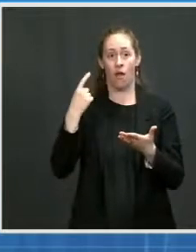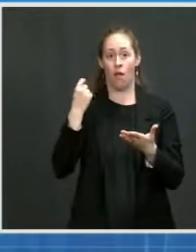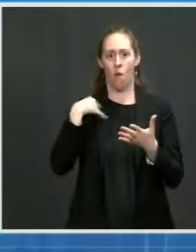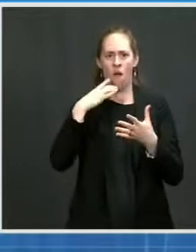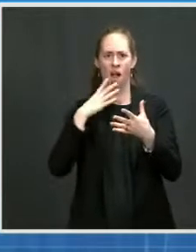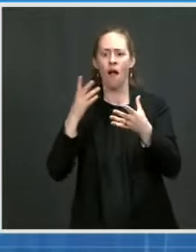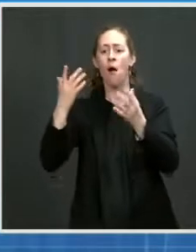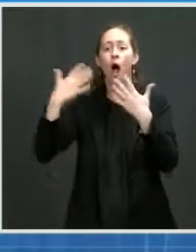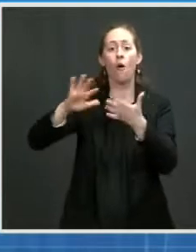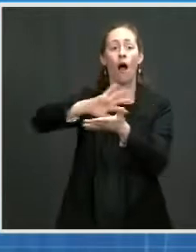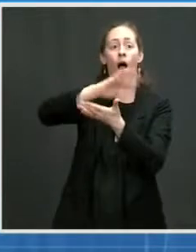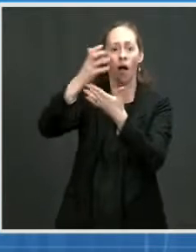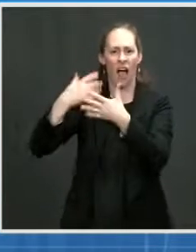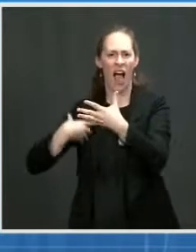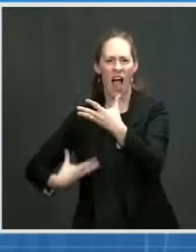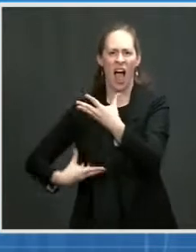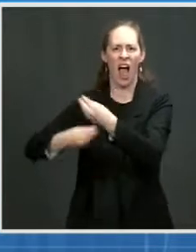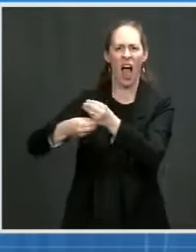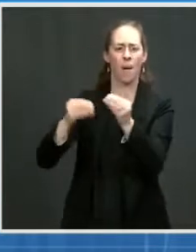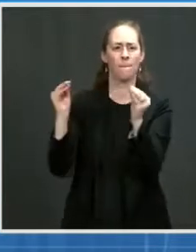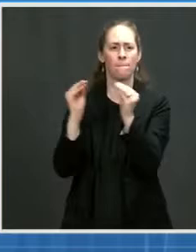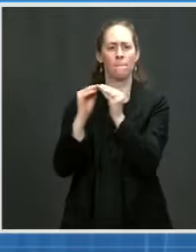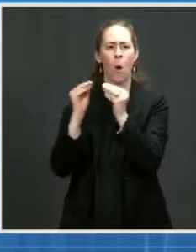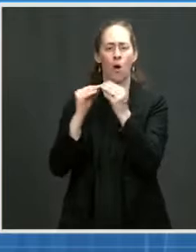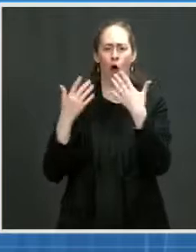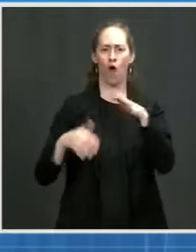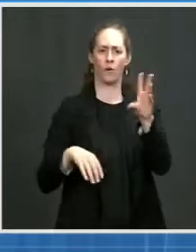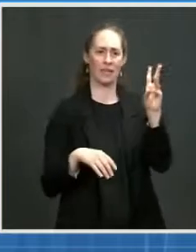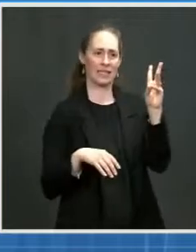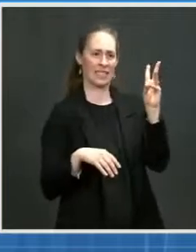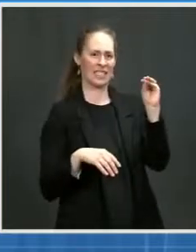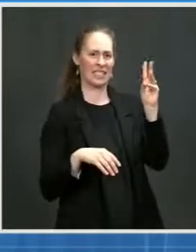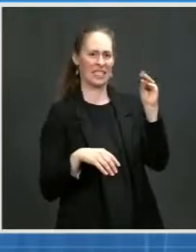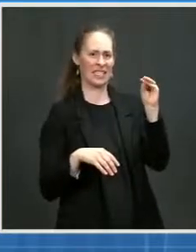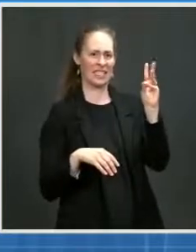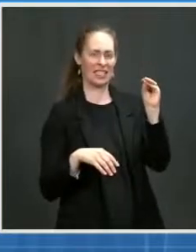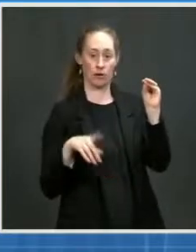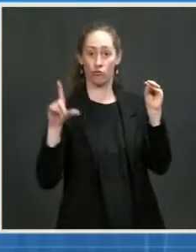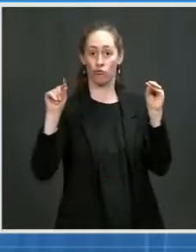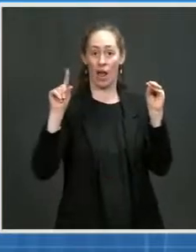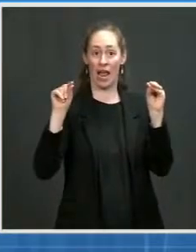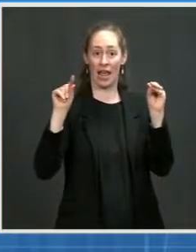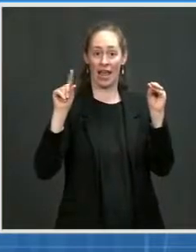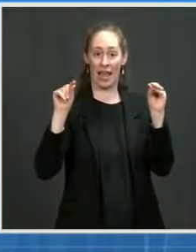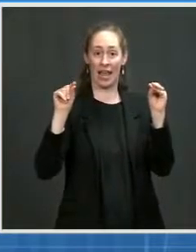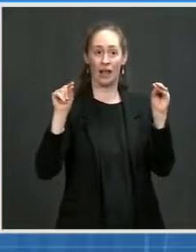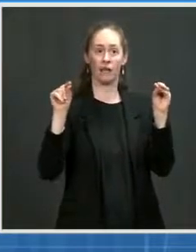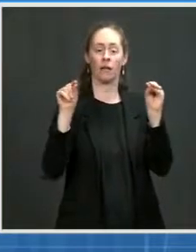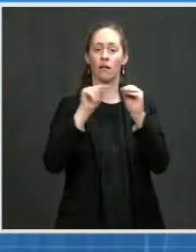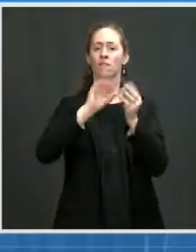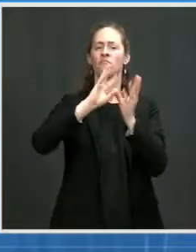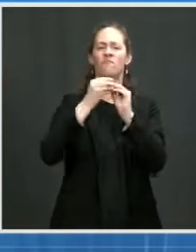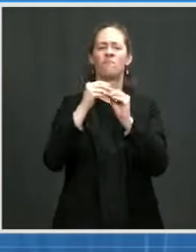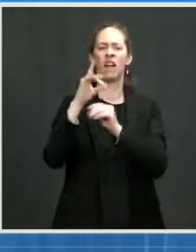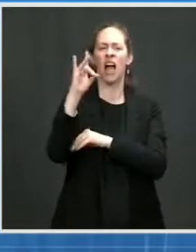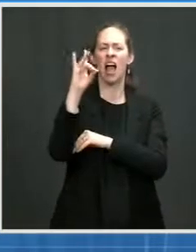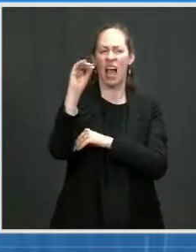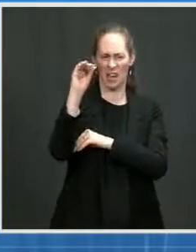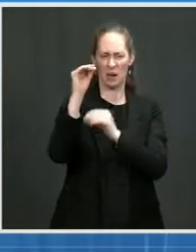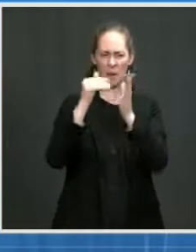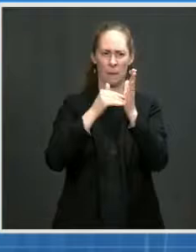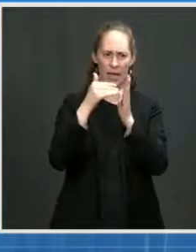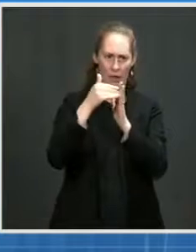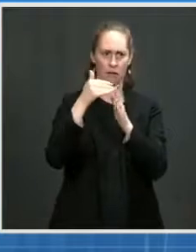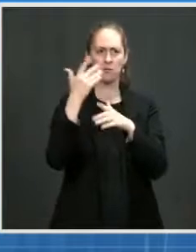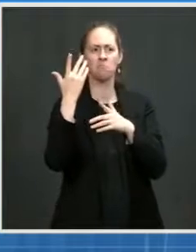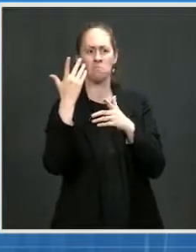the 60 million doses that we previously committed to distributing around the globe. So by the end of June, we know that 80 million doses